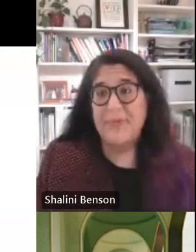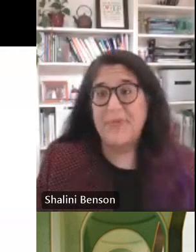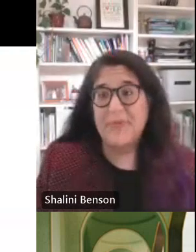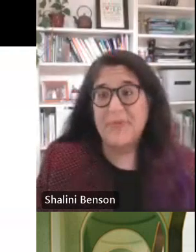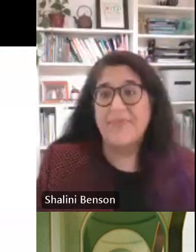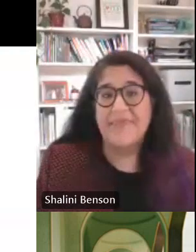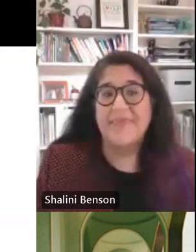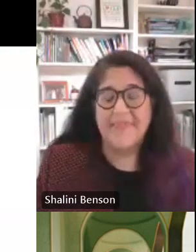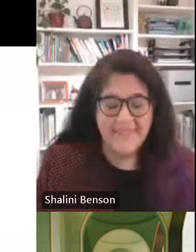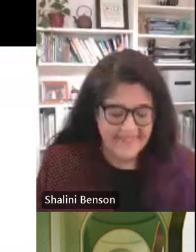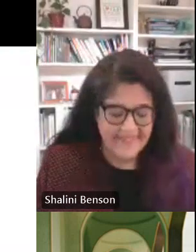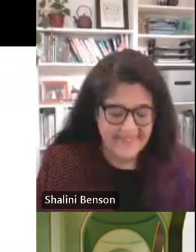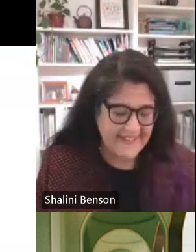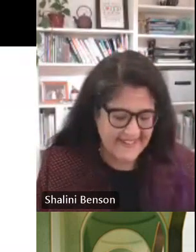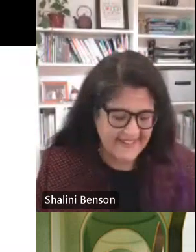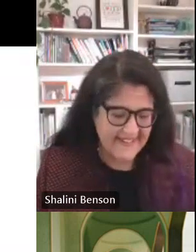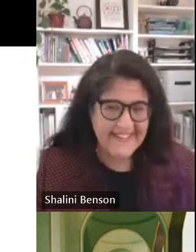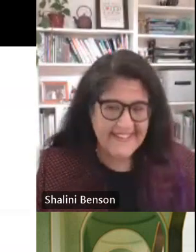Okay.